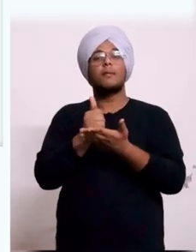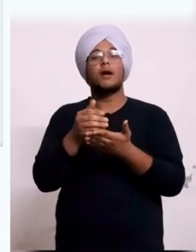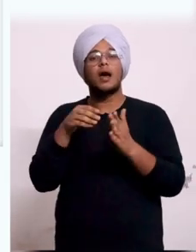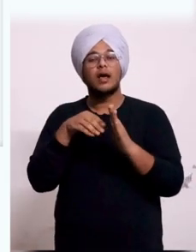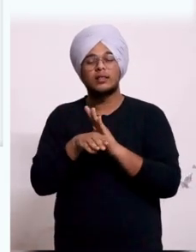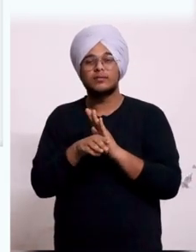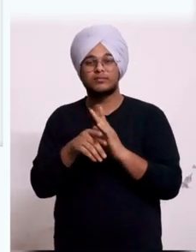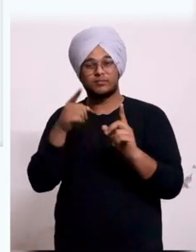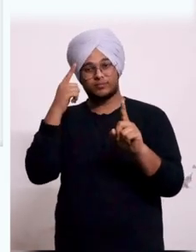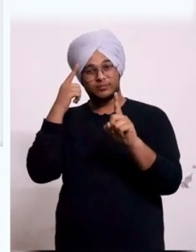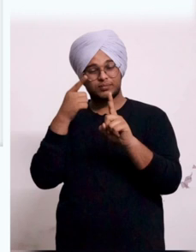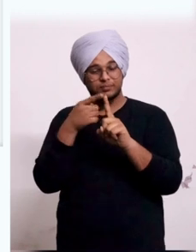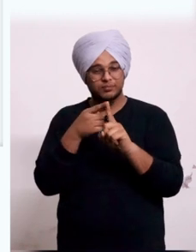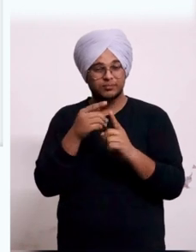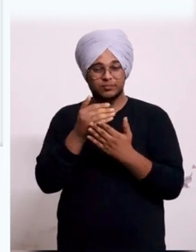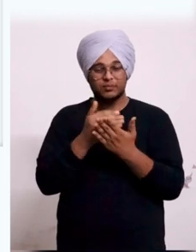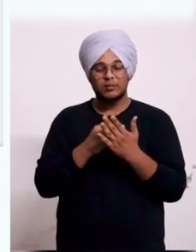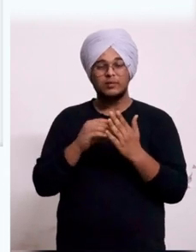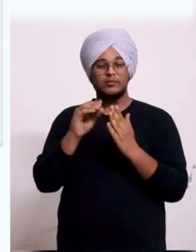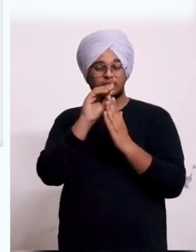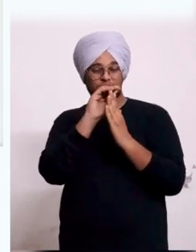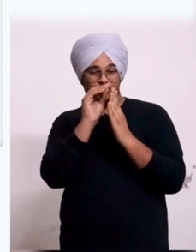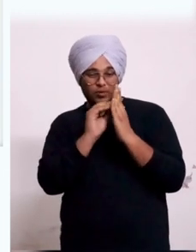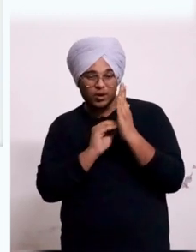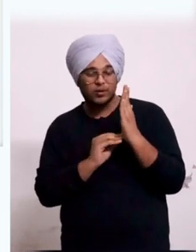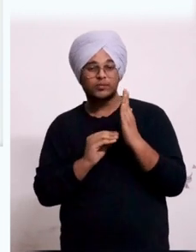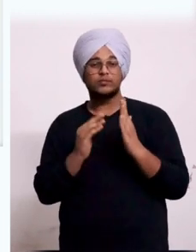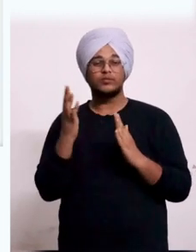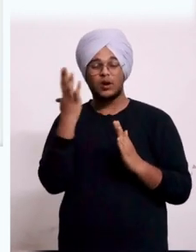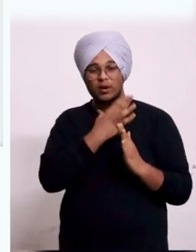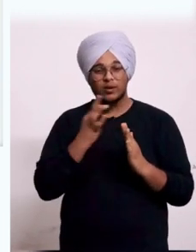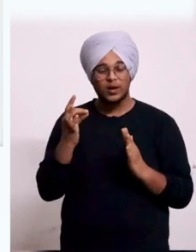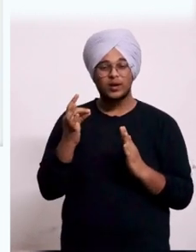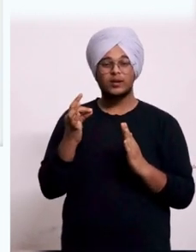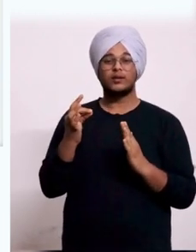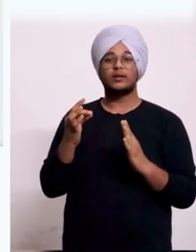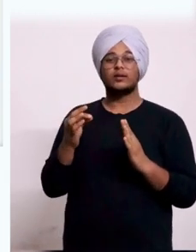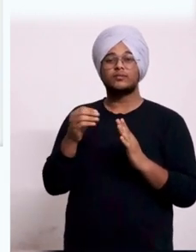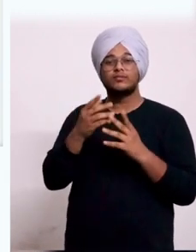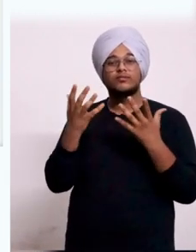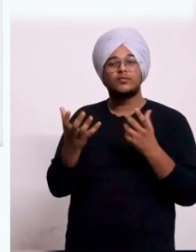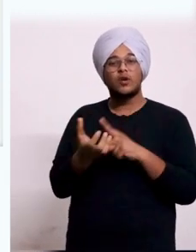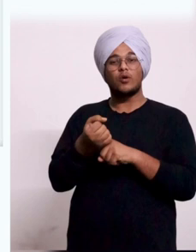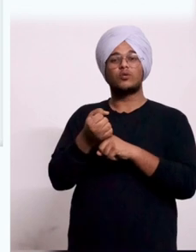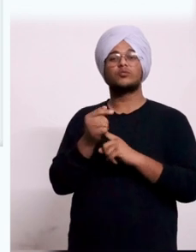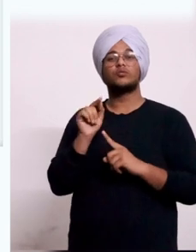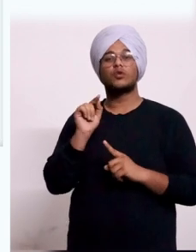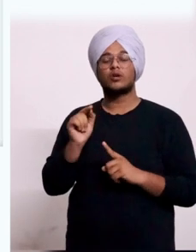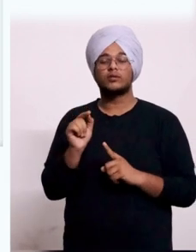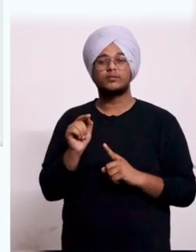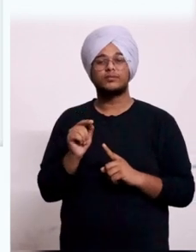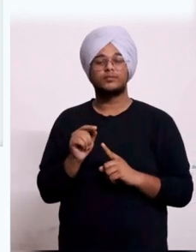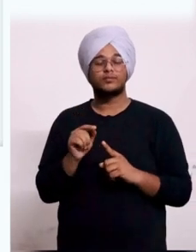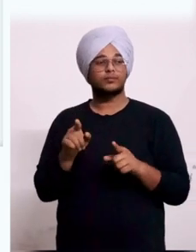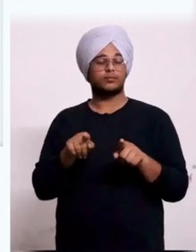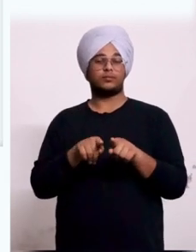shawl repurposed into a dress material, or fragments of a shawl joined together. What